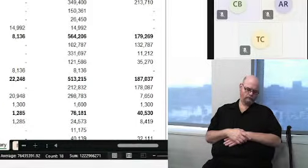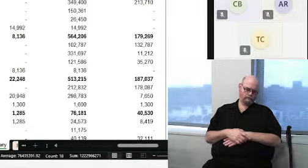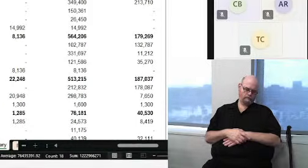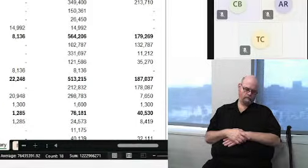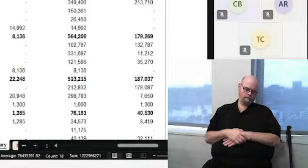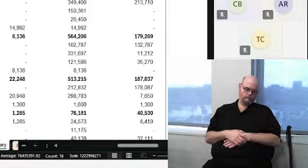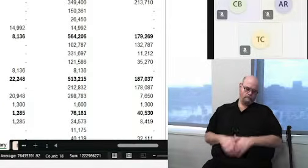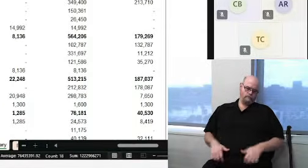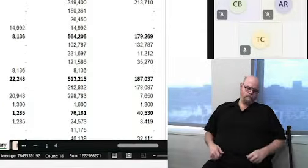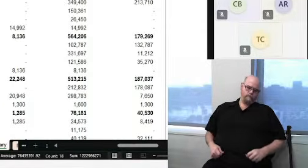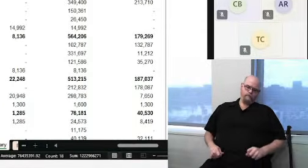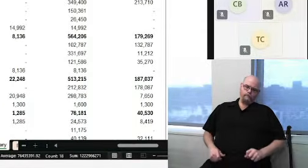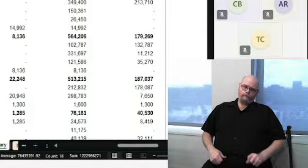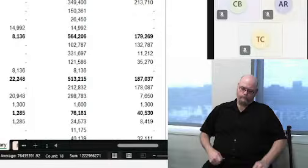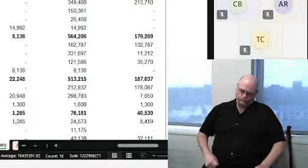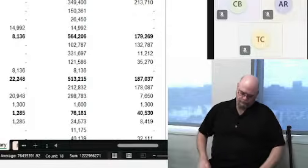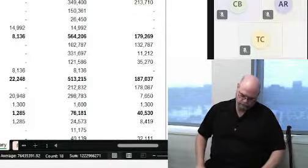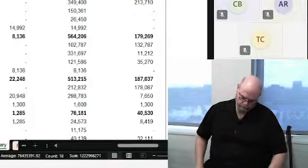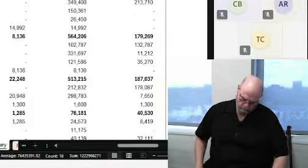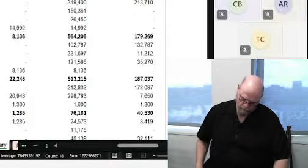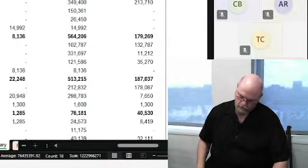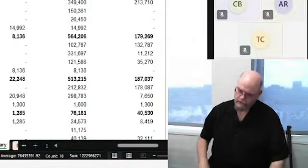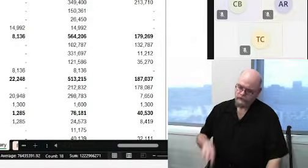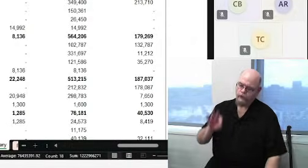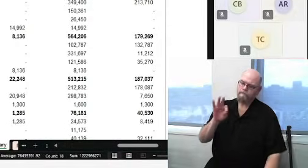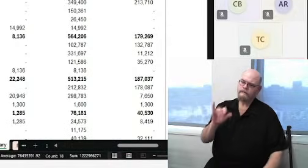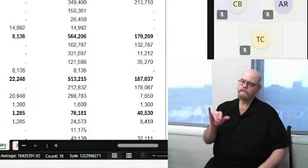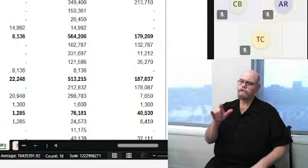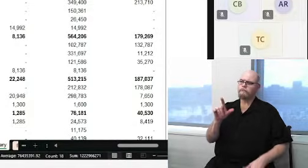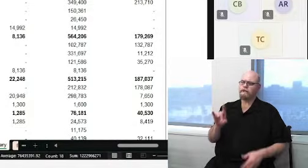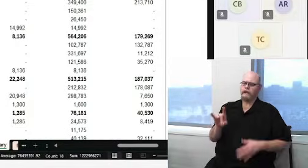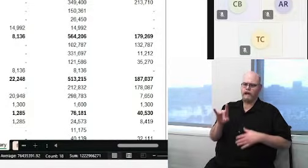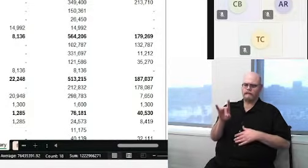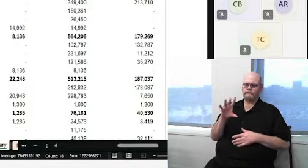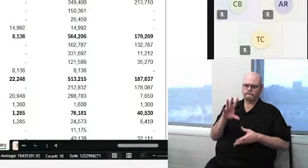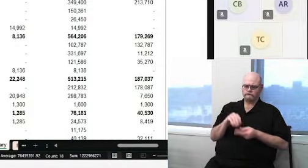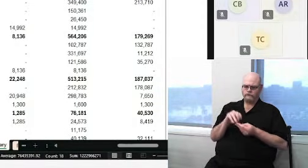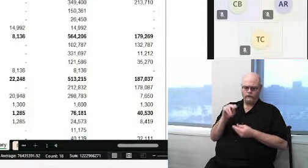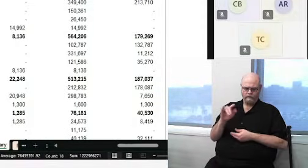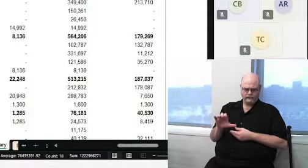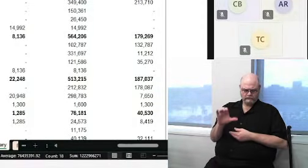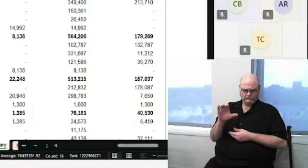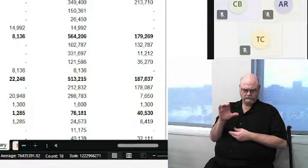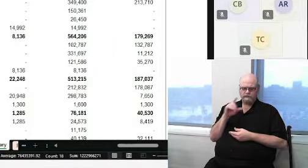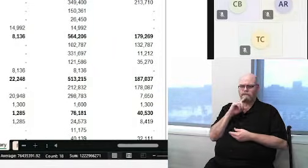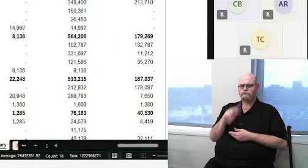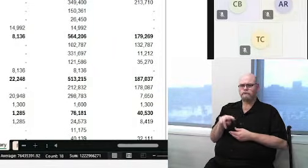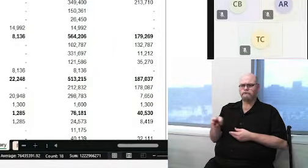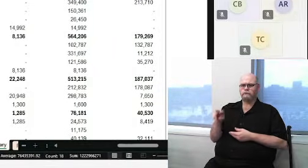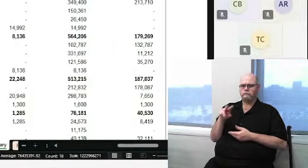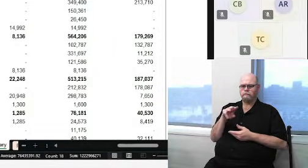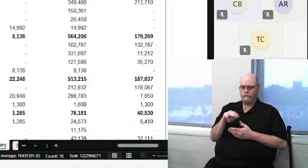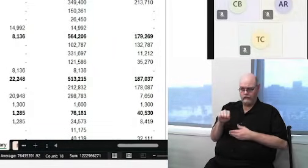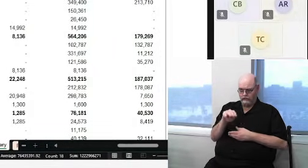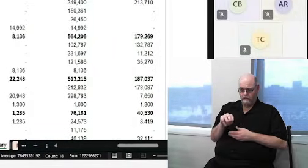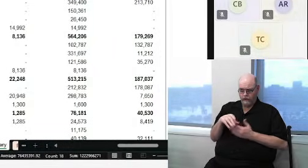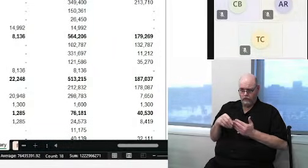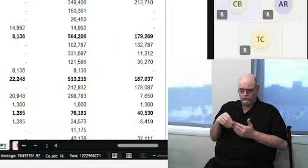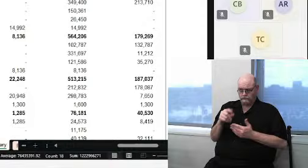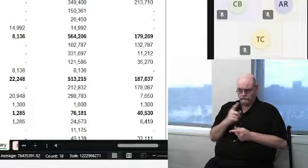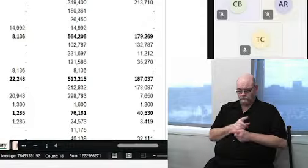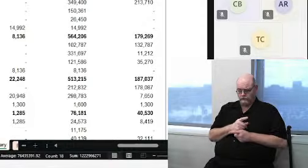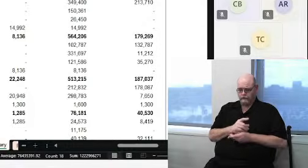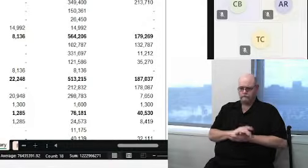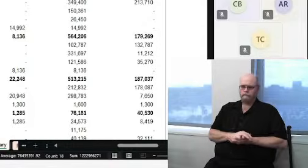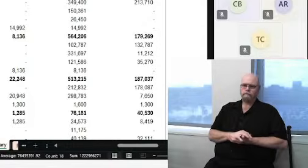To the right, please. Thank you. And in fiscal year 28, the total NFC is almost $21 million, right?